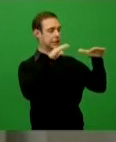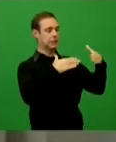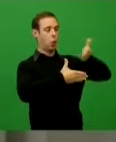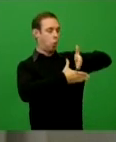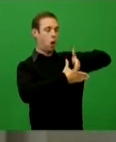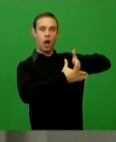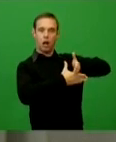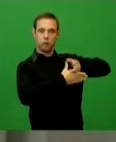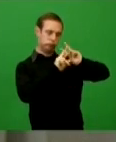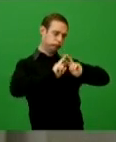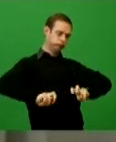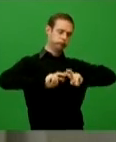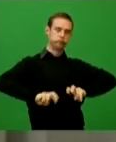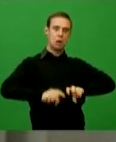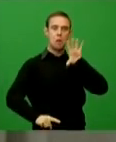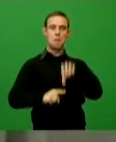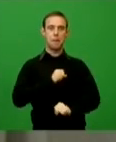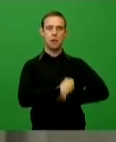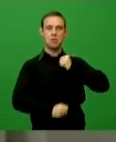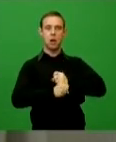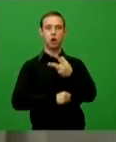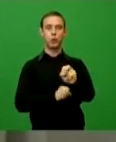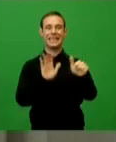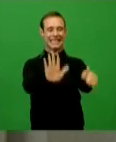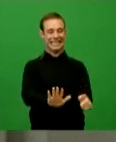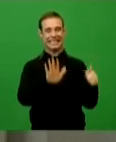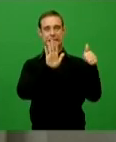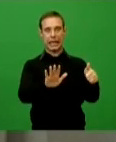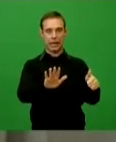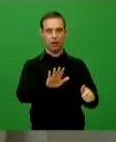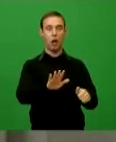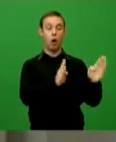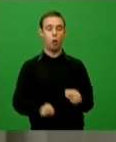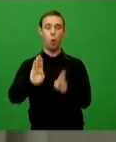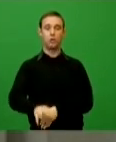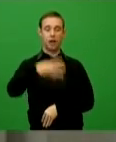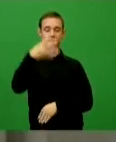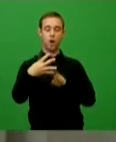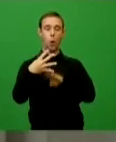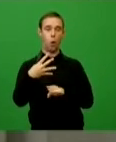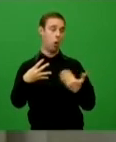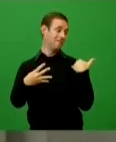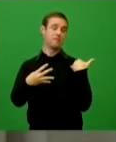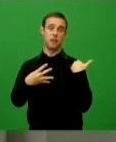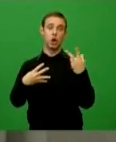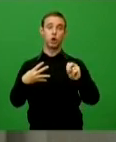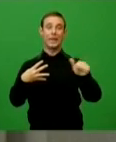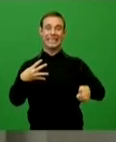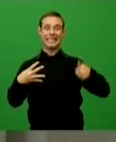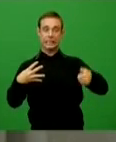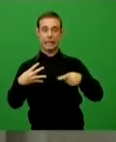of 2016, compared to the fourth quarter of 2017, employment increased by